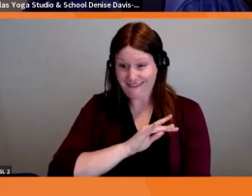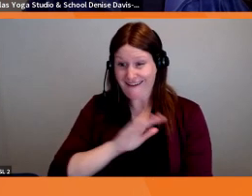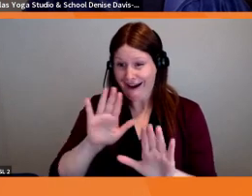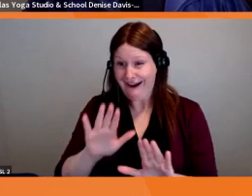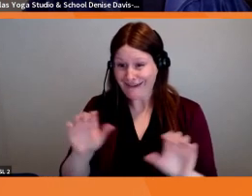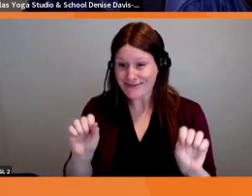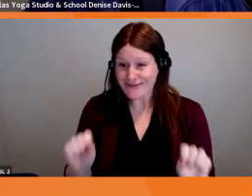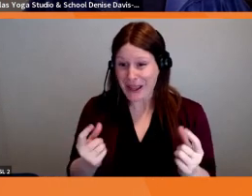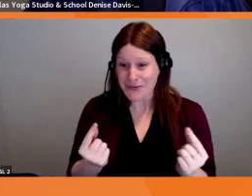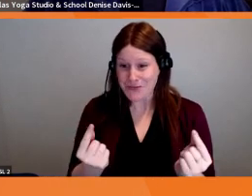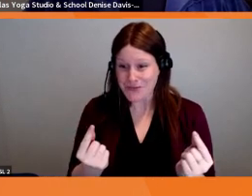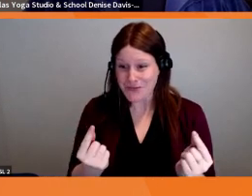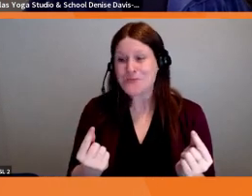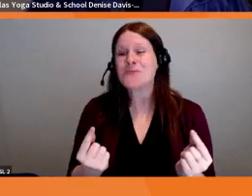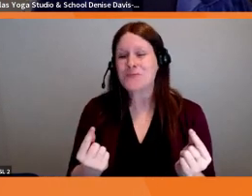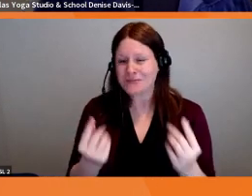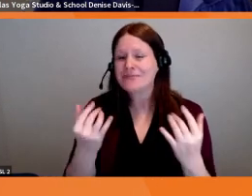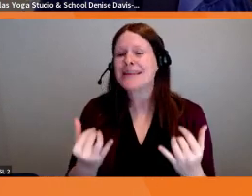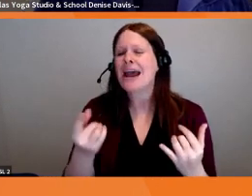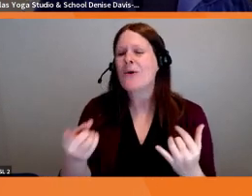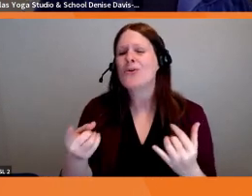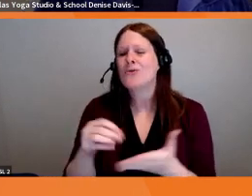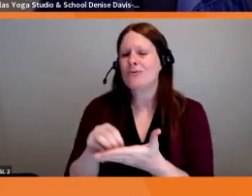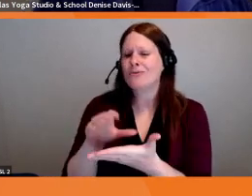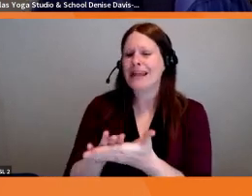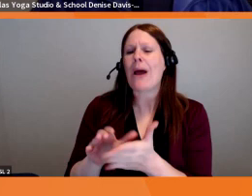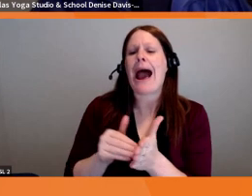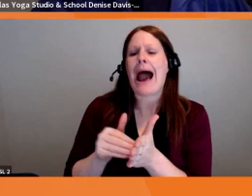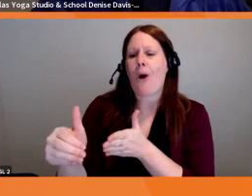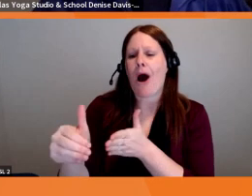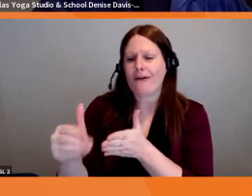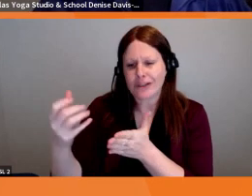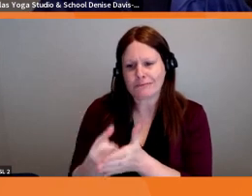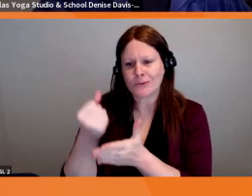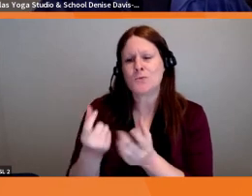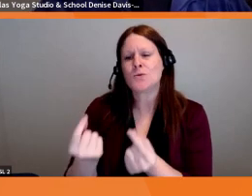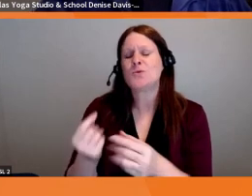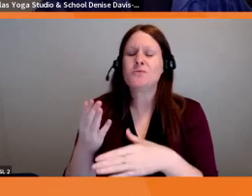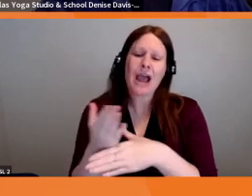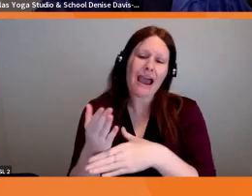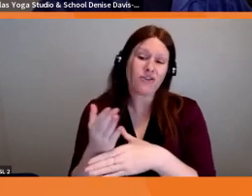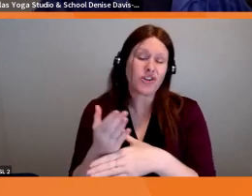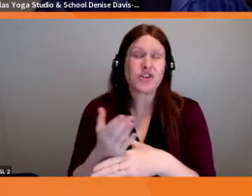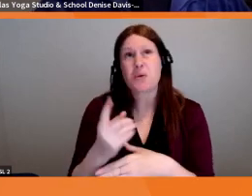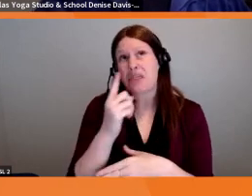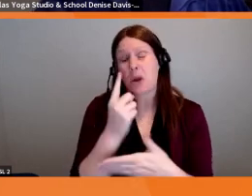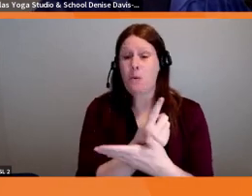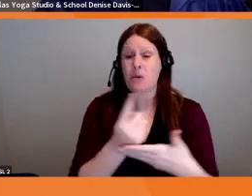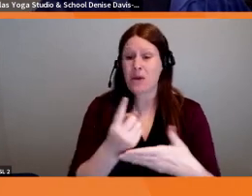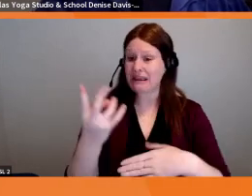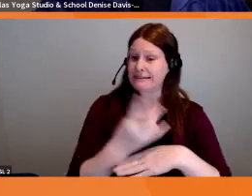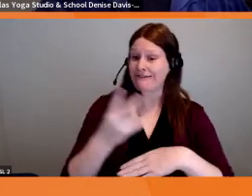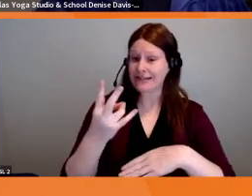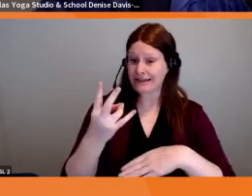I'll put in the chat box how often you actually do them. Say just average out of 7 days a week, how many days are